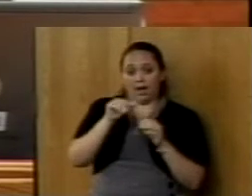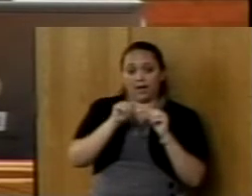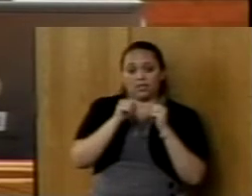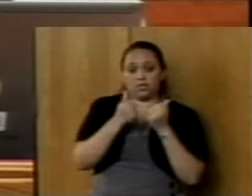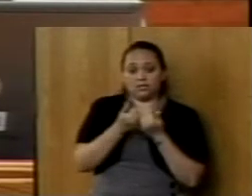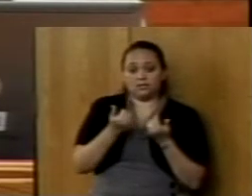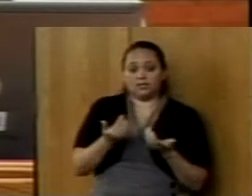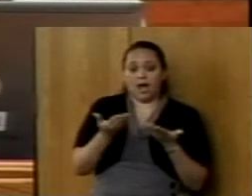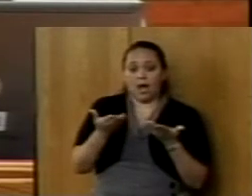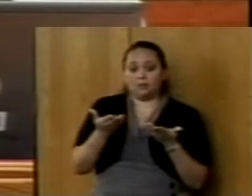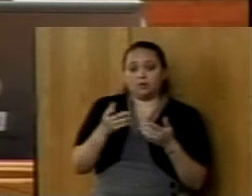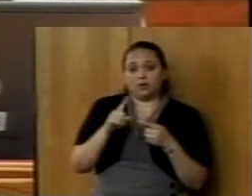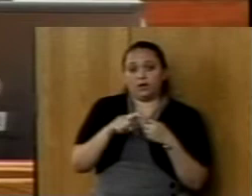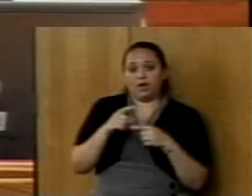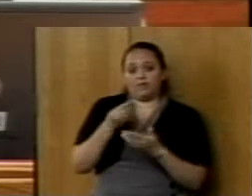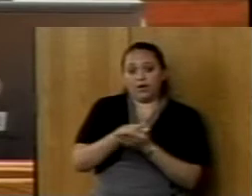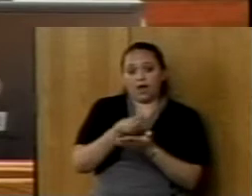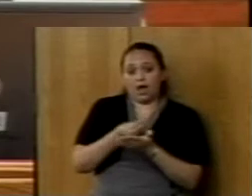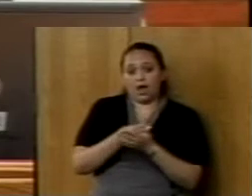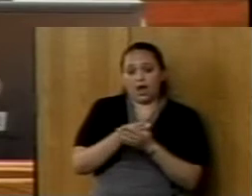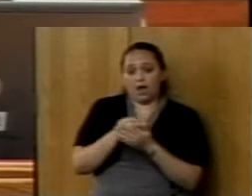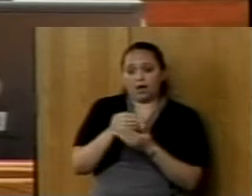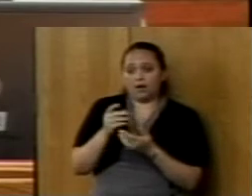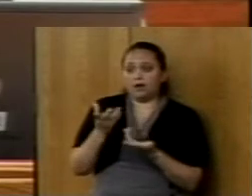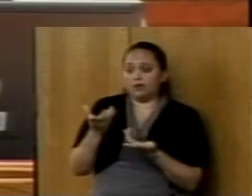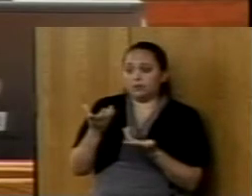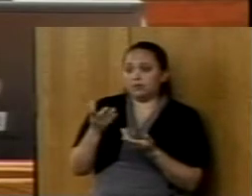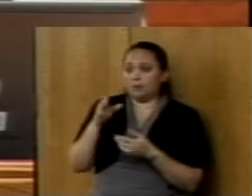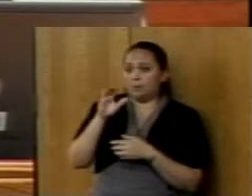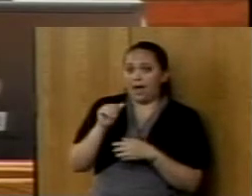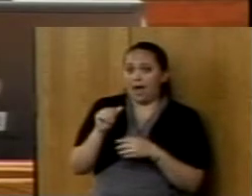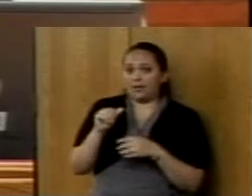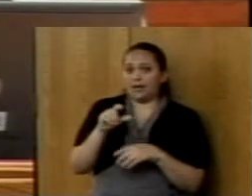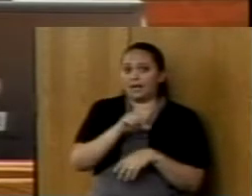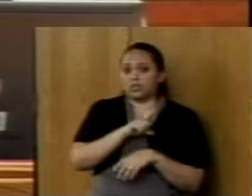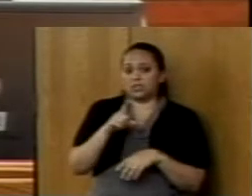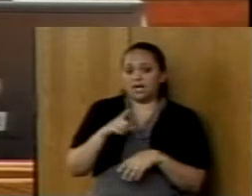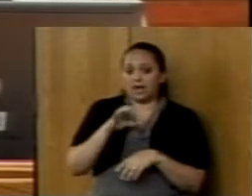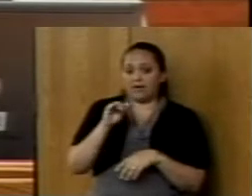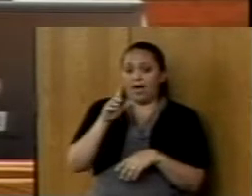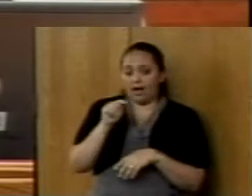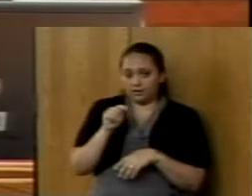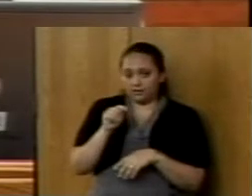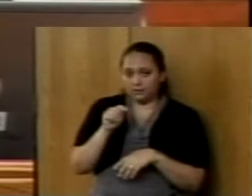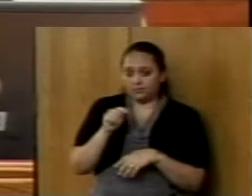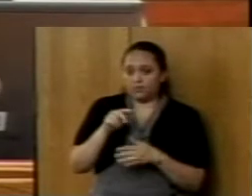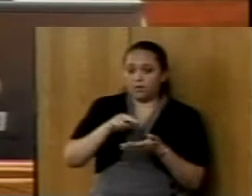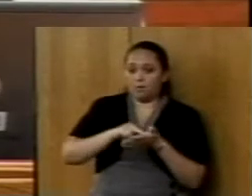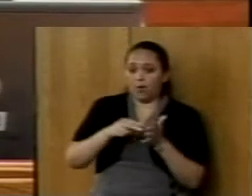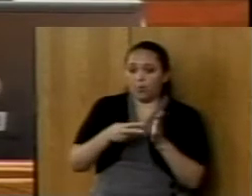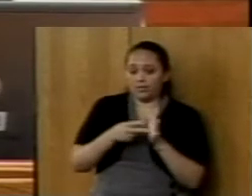to the availability of funds appropriated by the legislative act for the purposes stated.